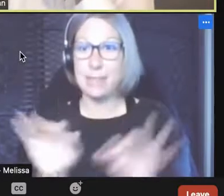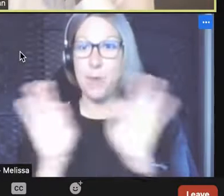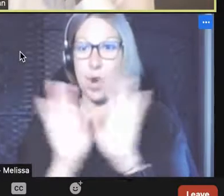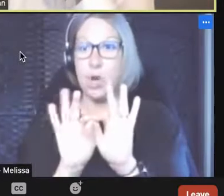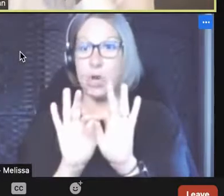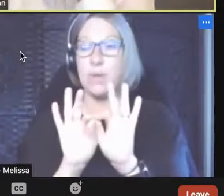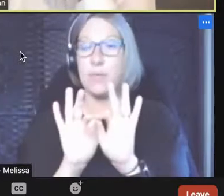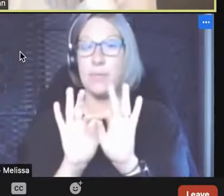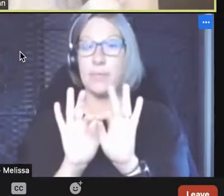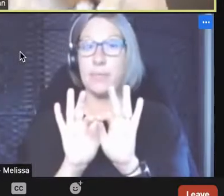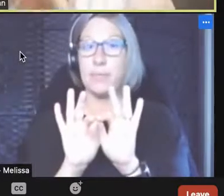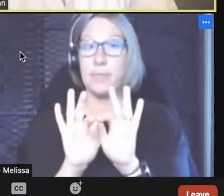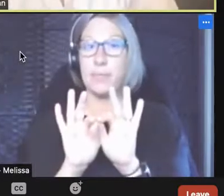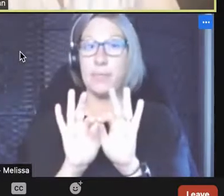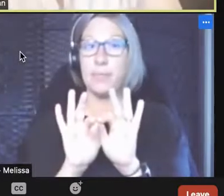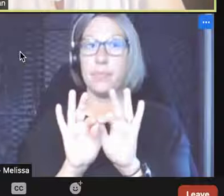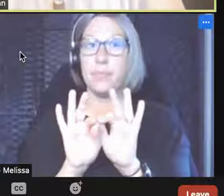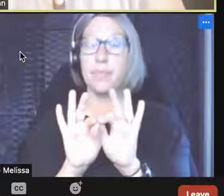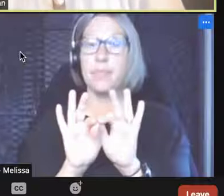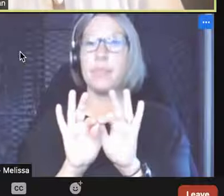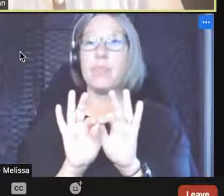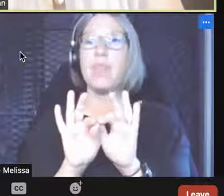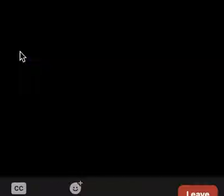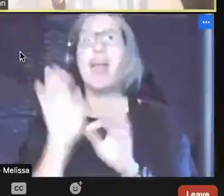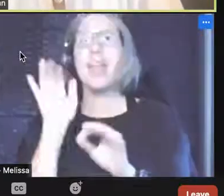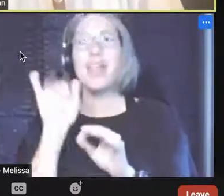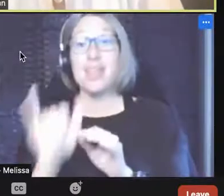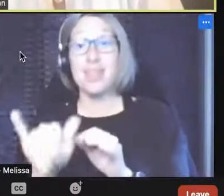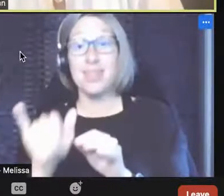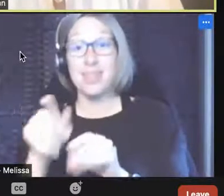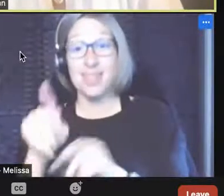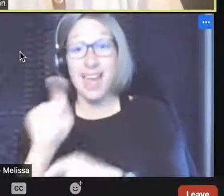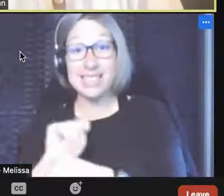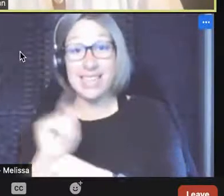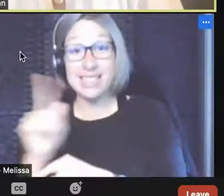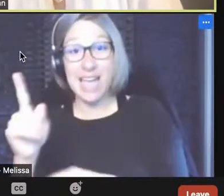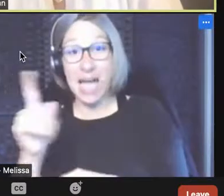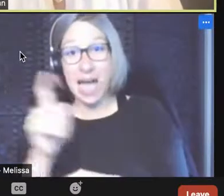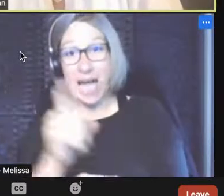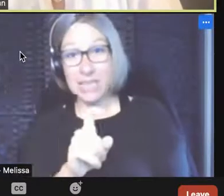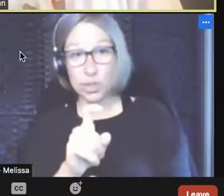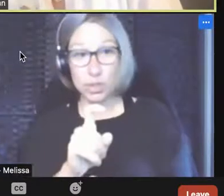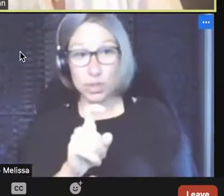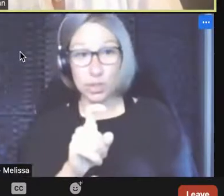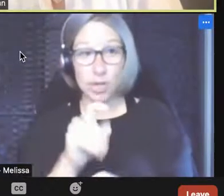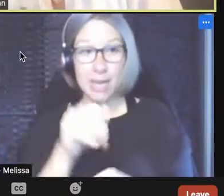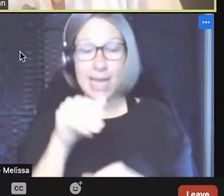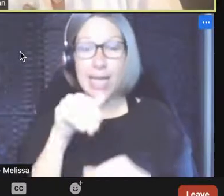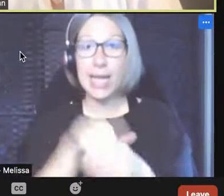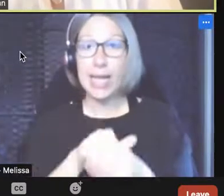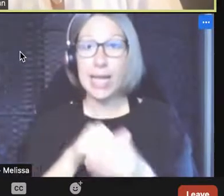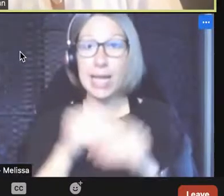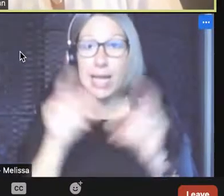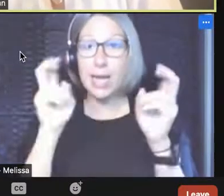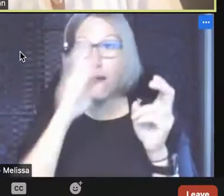are some of the things they're asking her to do. And look where they land. They land in the Neverland,